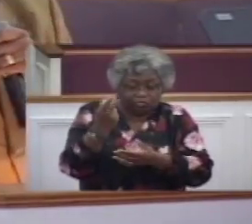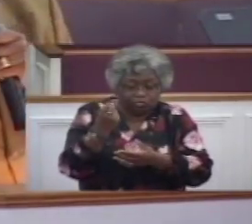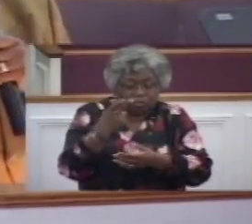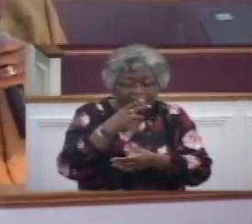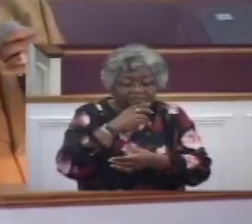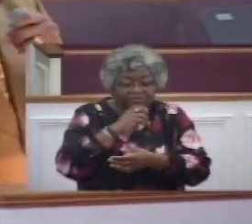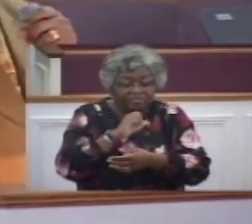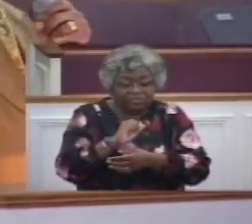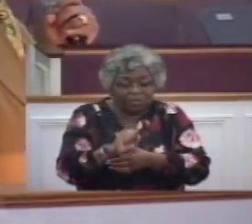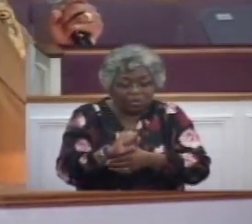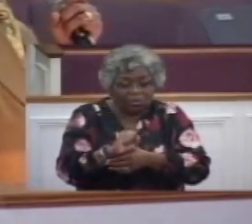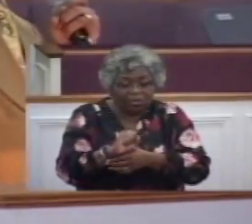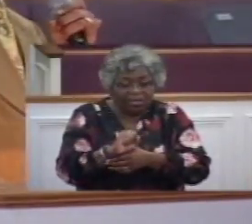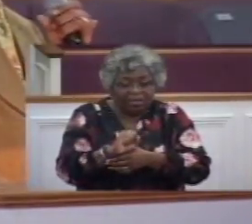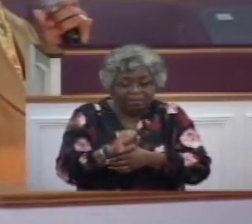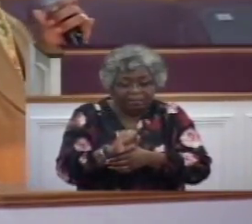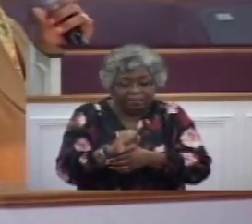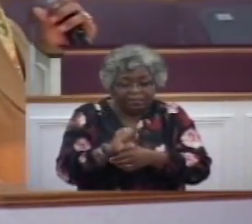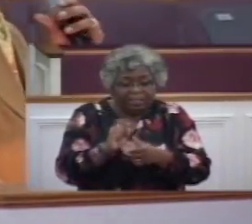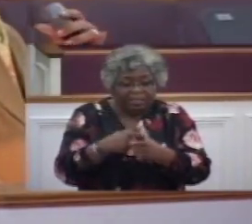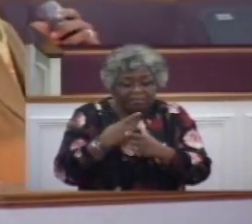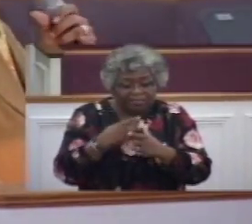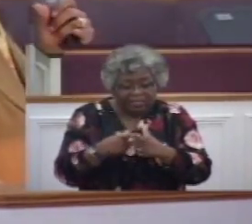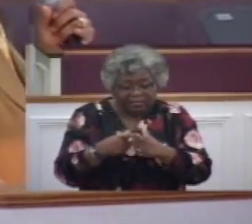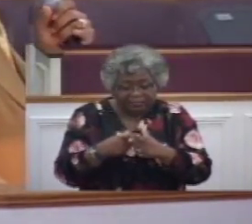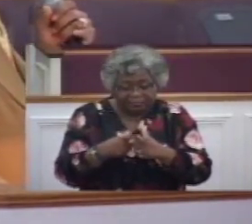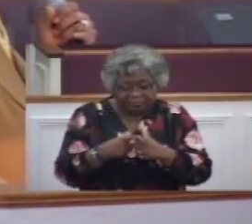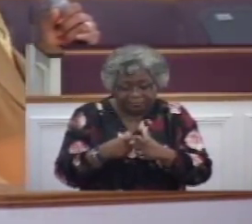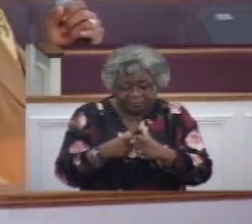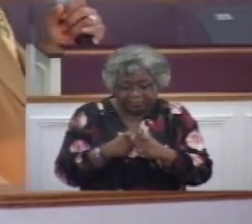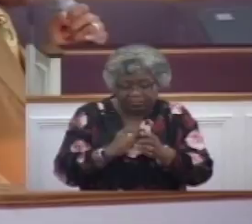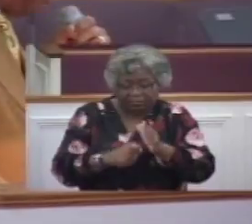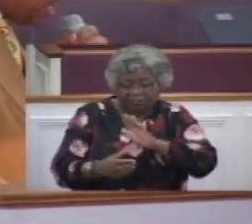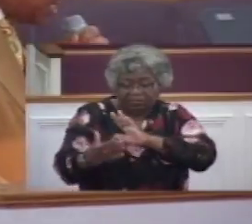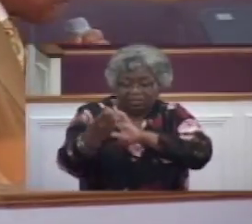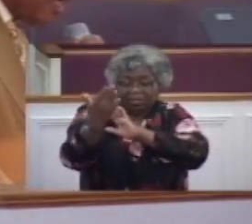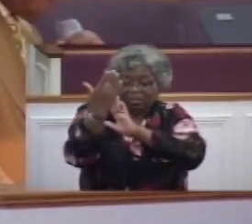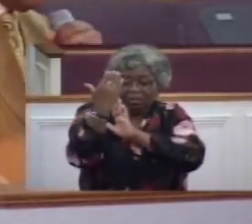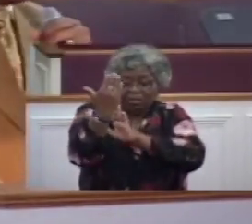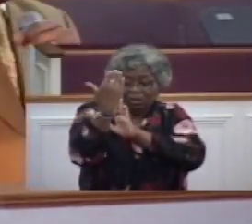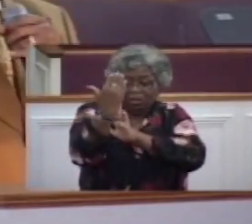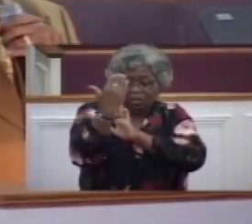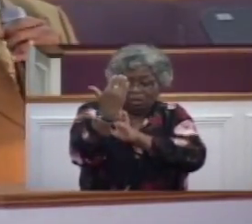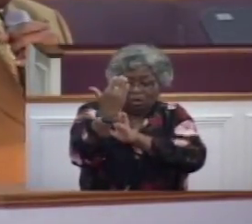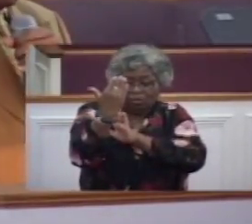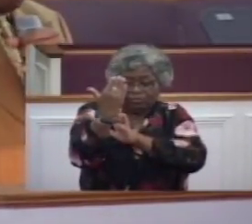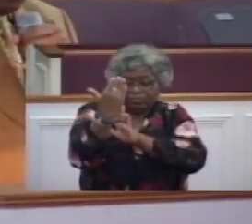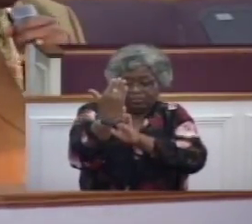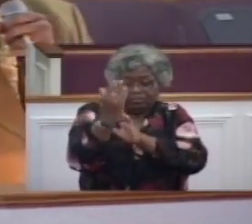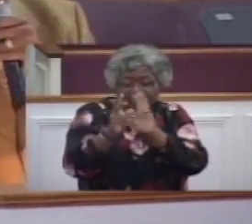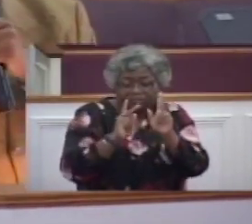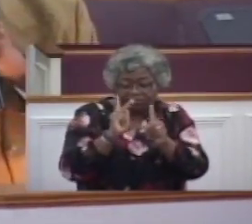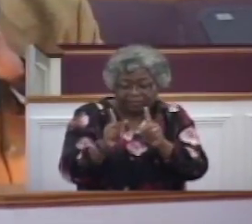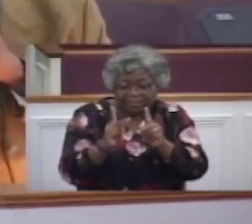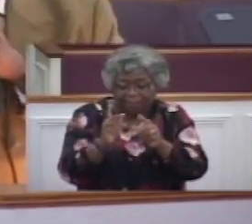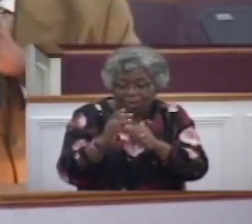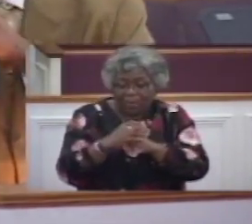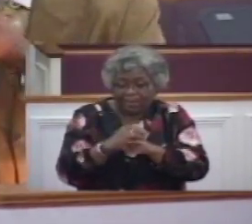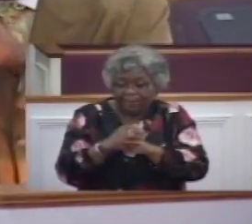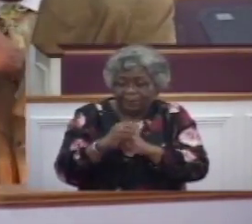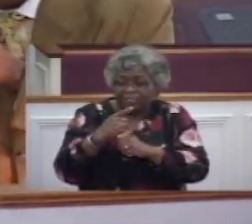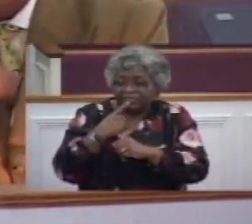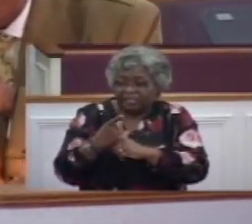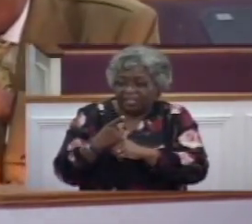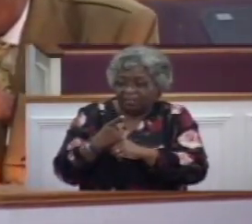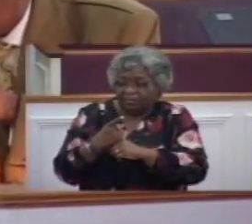years old. At age 12, he goes up for his bar mitzvah. When he goes to his bar mitzvah, he's